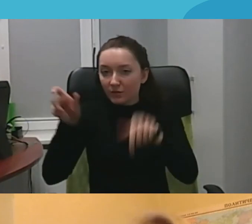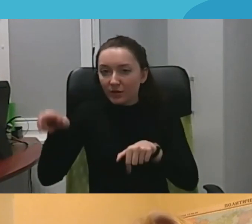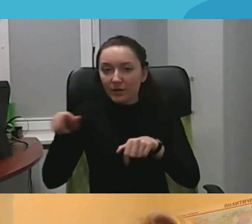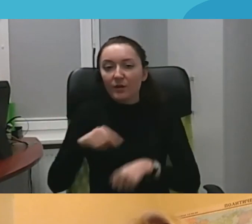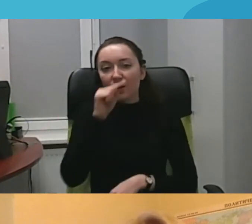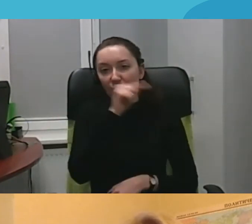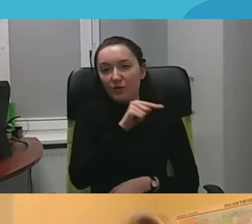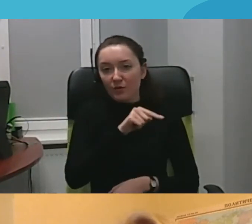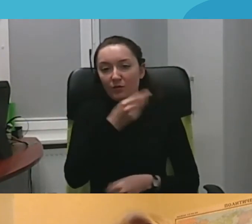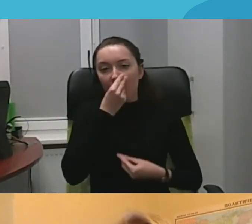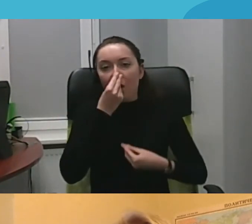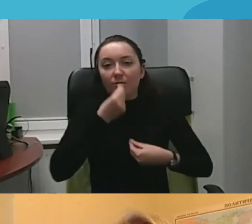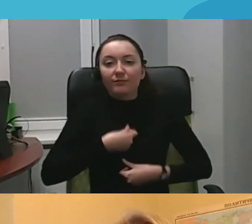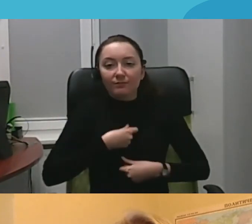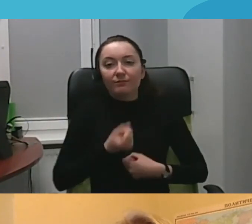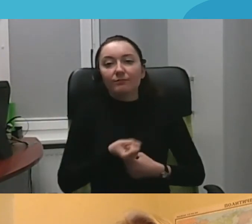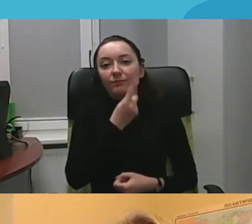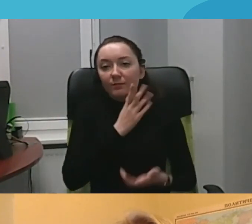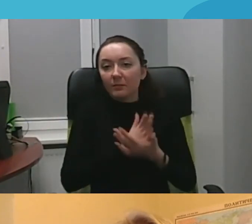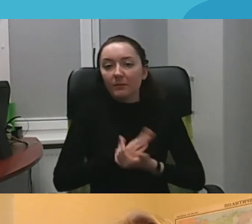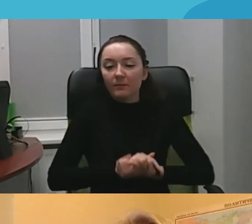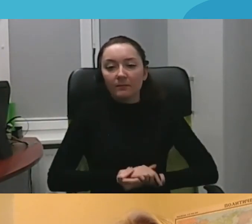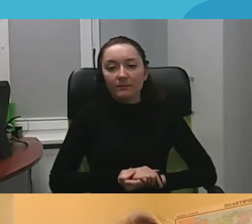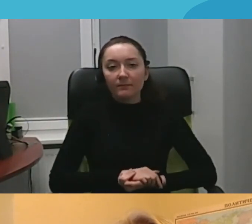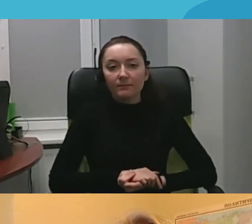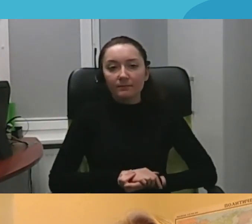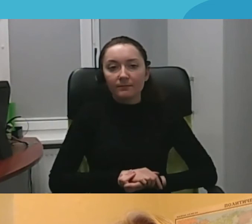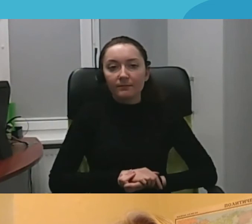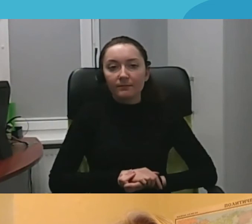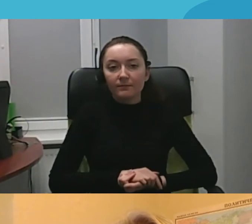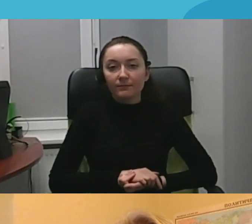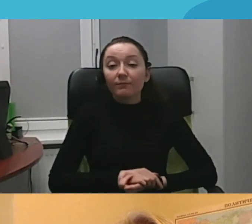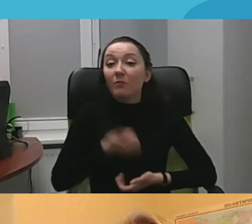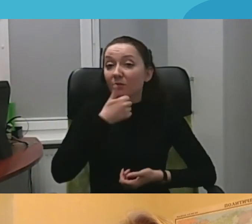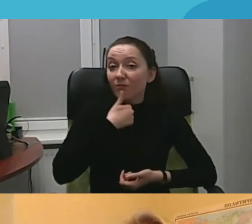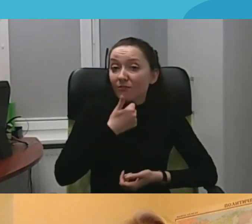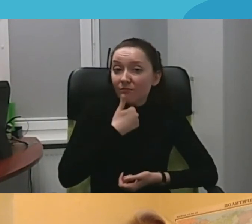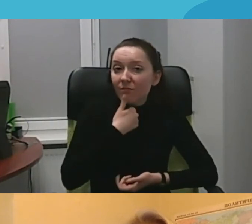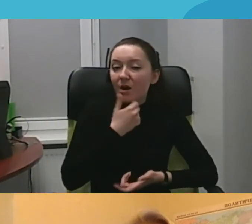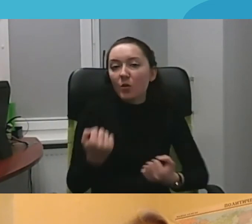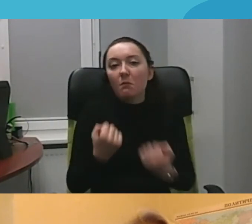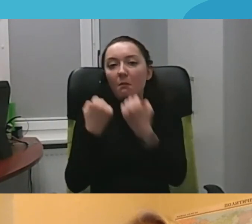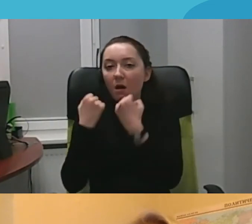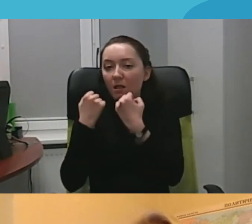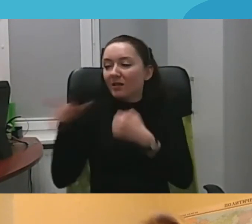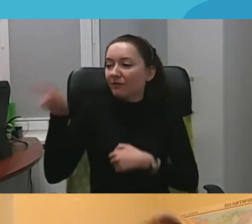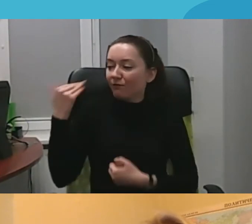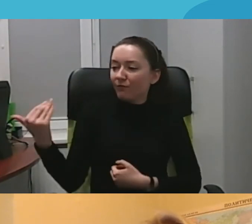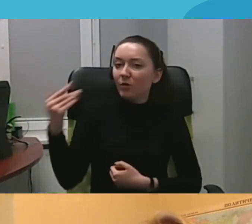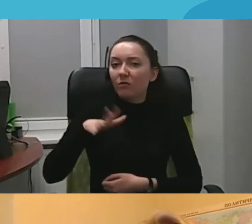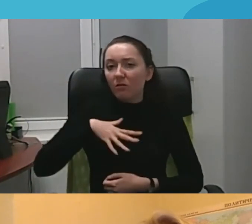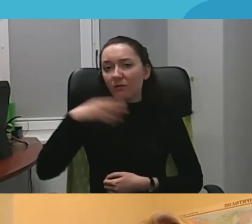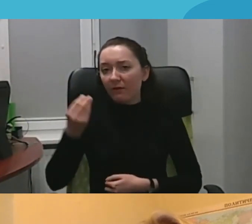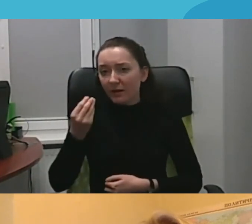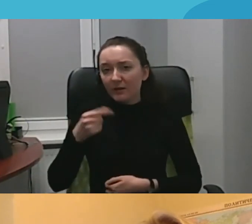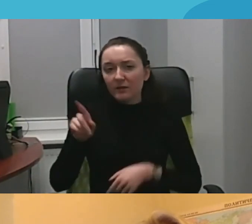so, and God, we are trying to lift the spirits as much as we can, and yet there's much to be done. But what about